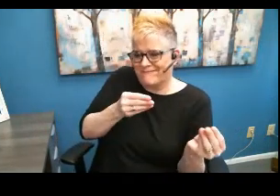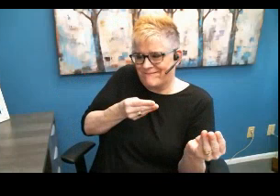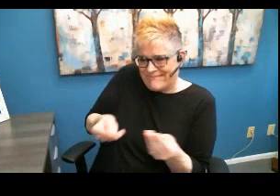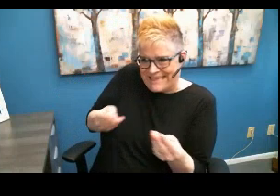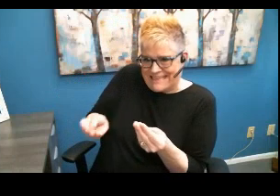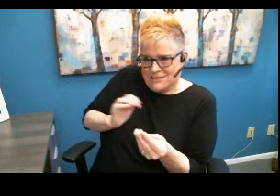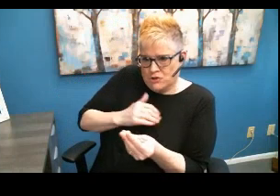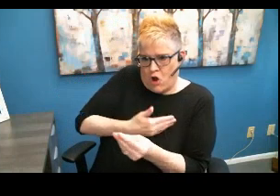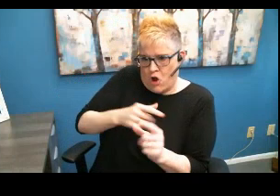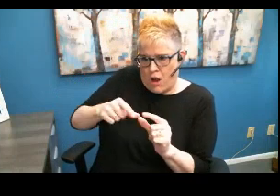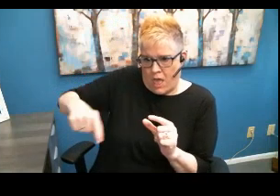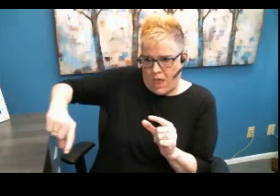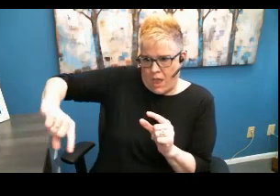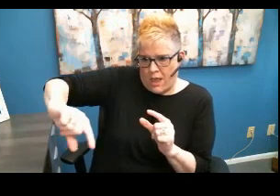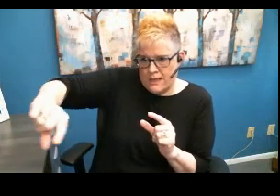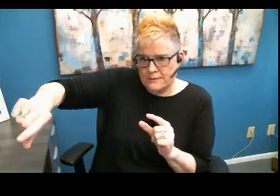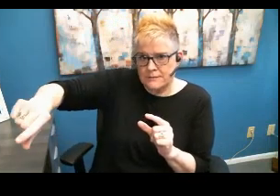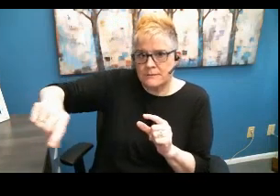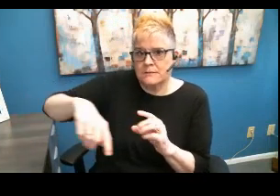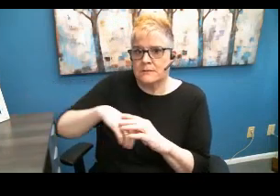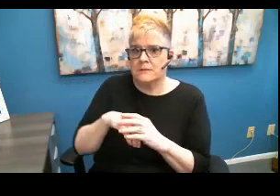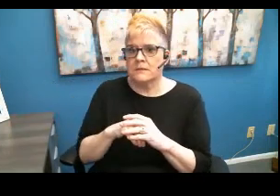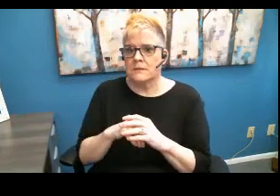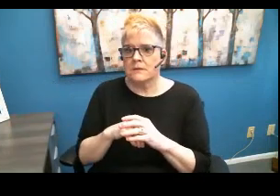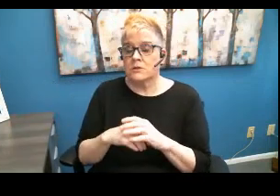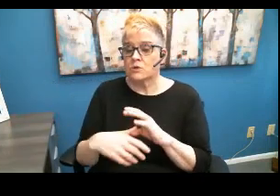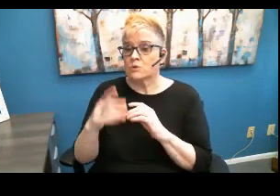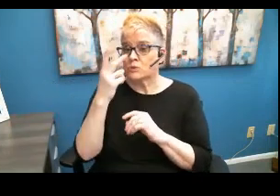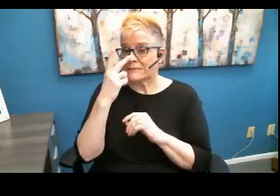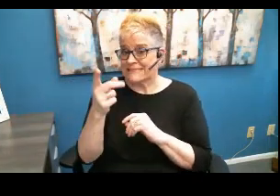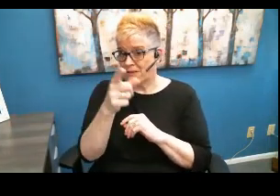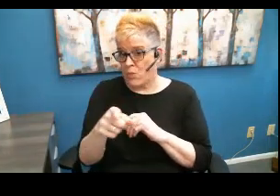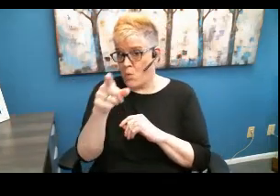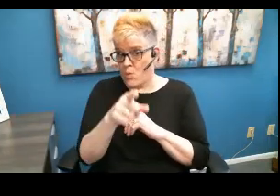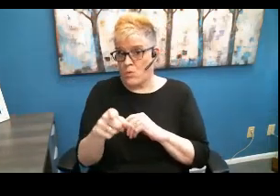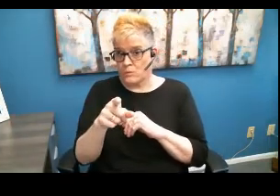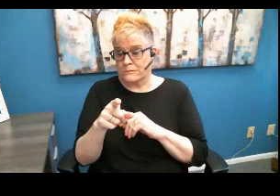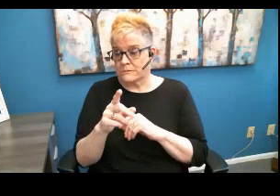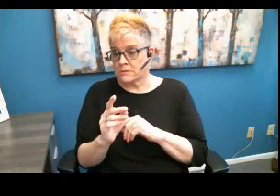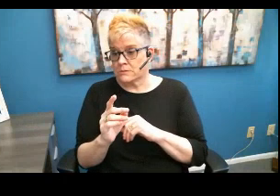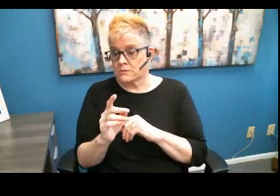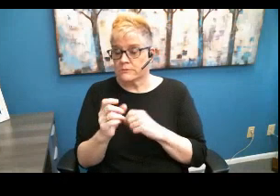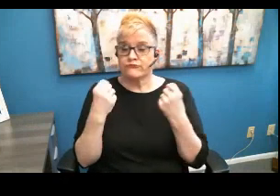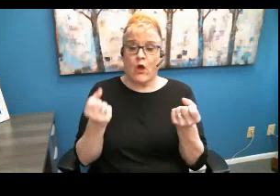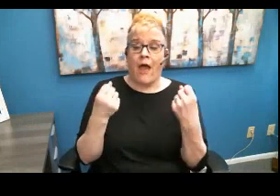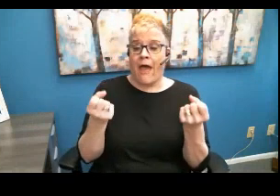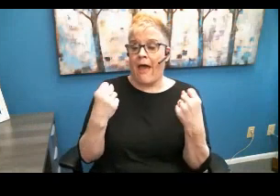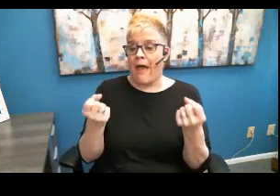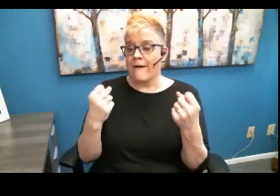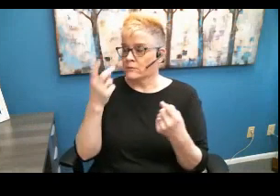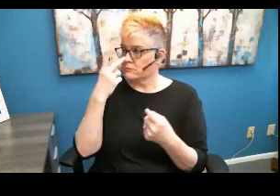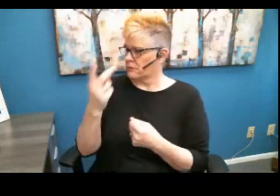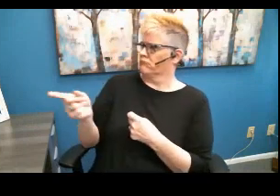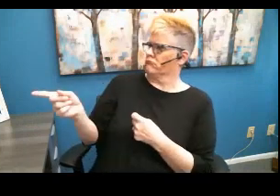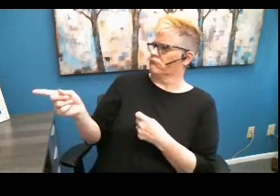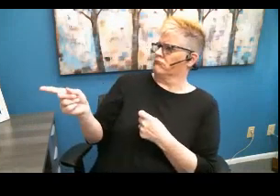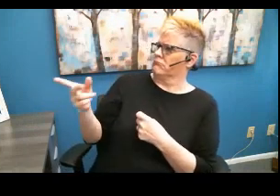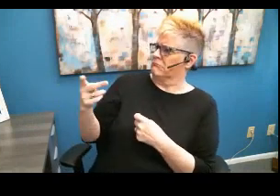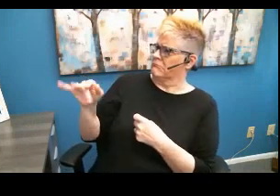system. So you may see these across the road, where you're driving, you'll see a bunch of pipes sticking